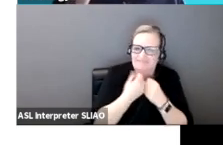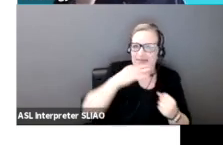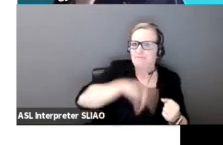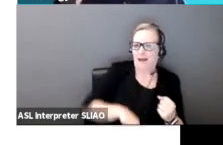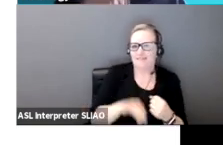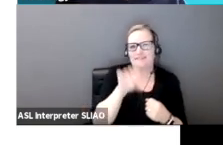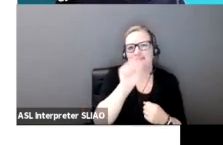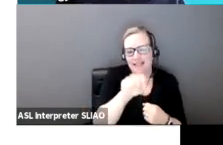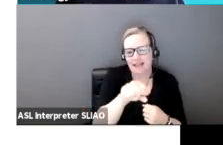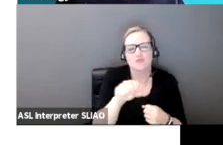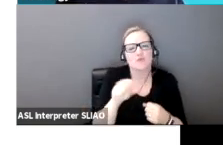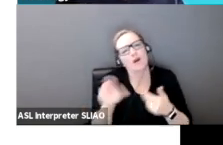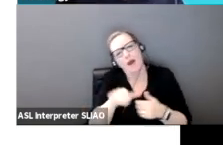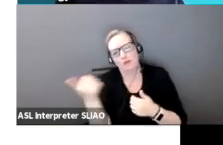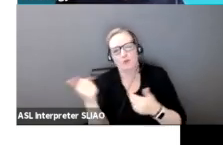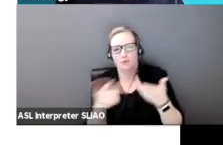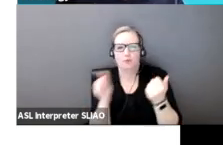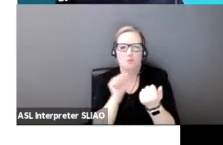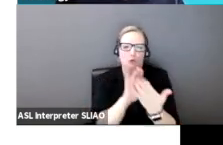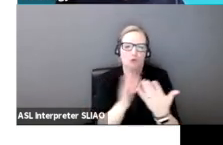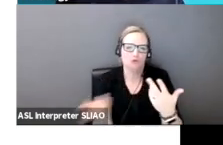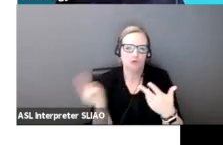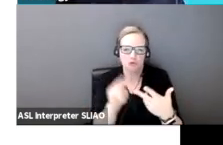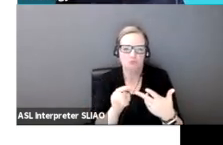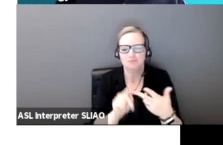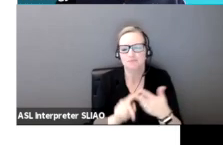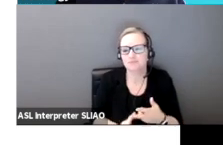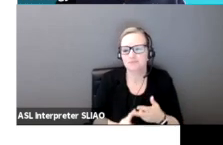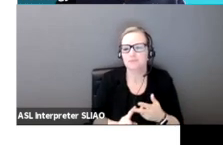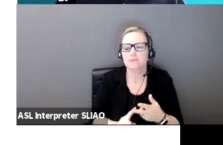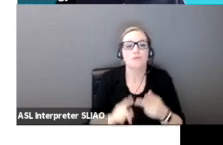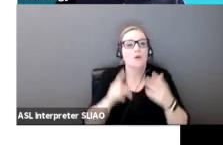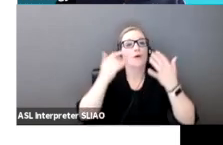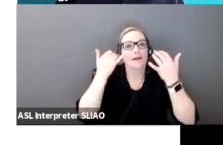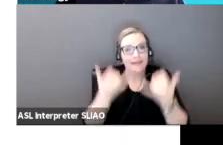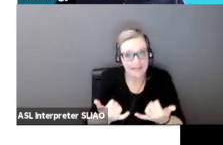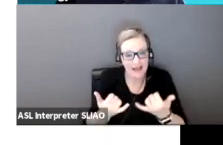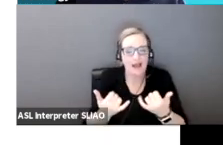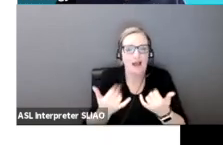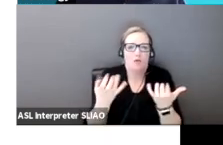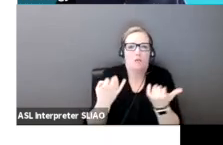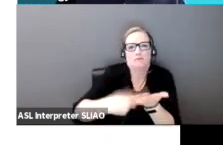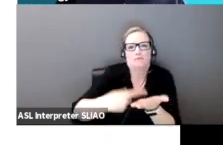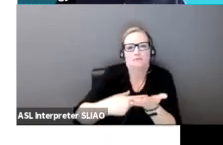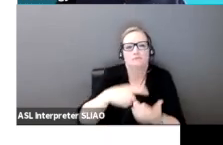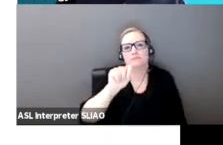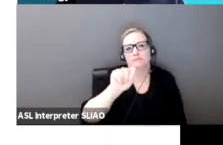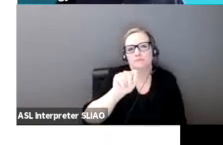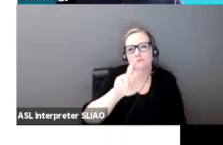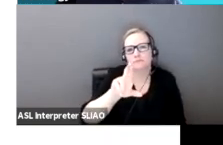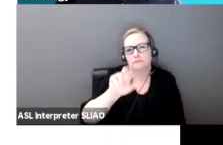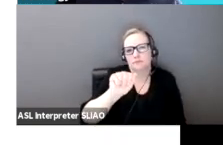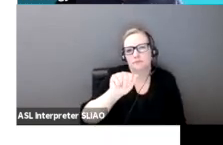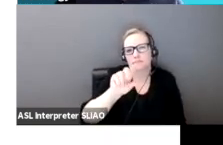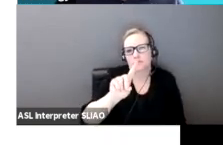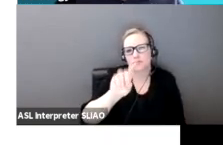So that covers off the patent section. I'm going to zoom into trademarks now. If you have patent